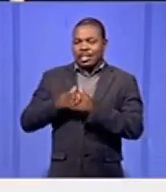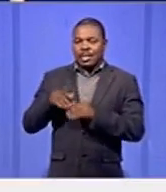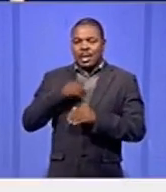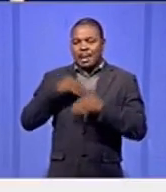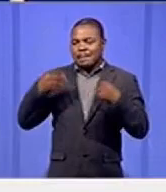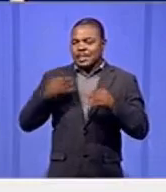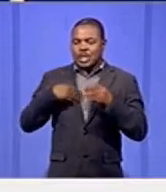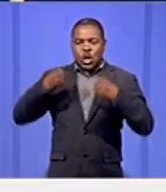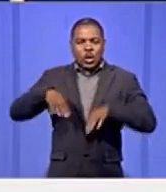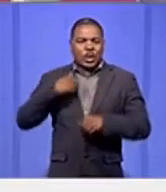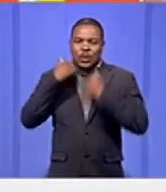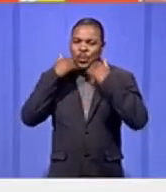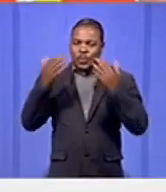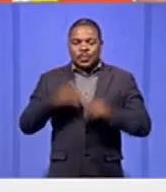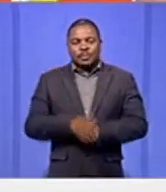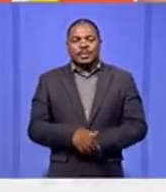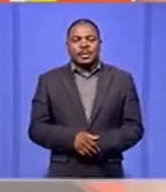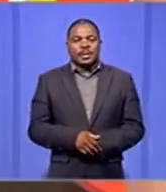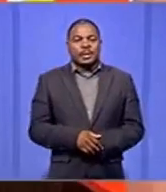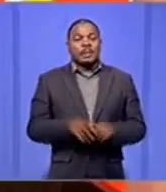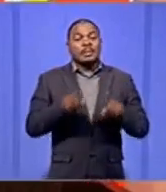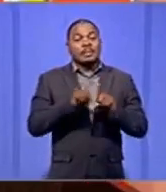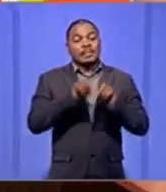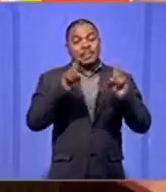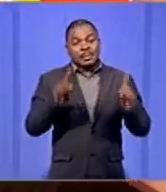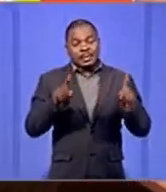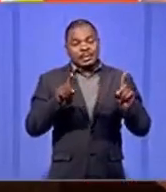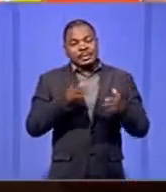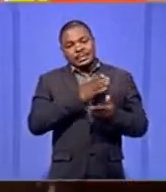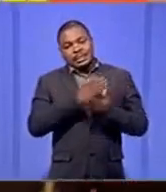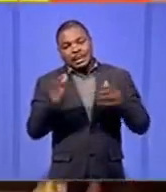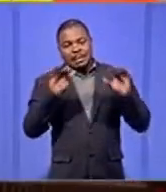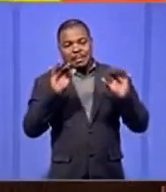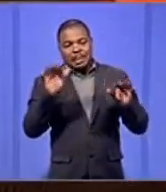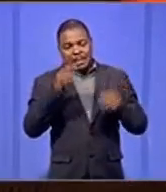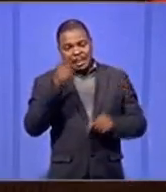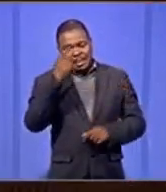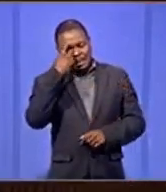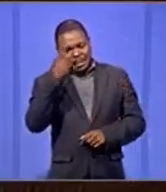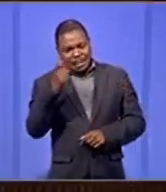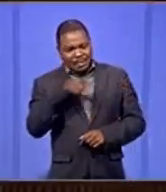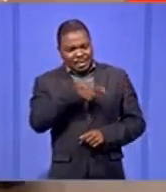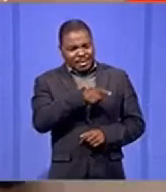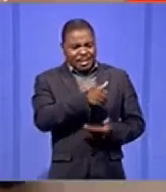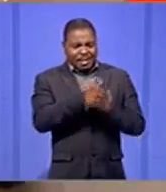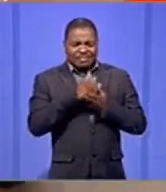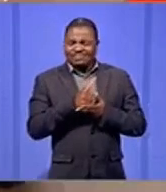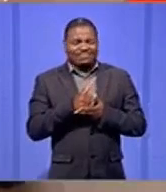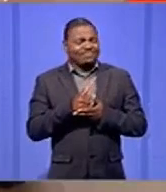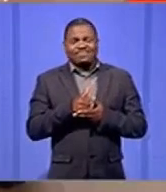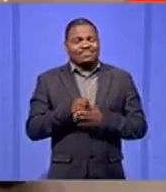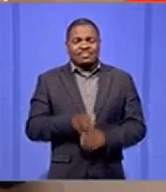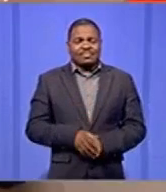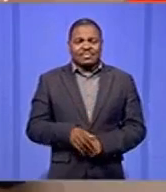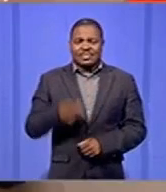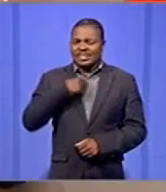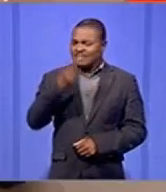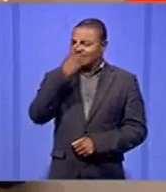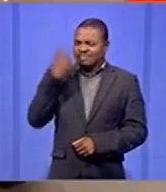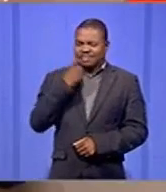lose business as other people. Empa le ha o le jwalo, ba bang ha ba dumele ha mohato ona o tla thusa. Ka ipotsa o tlo bereka